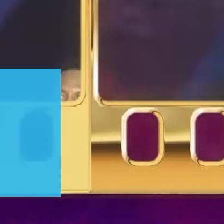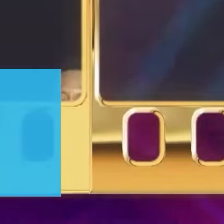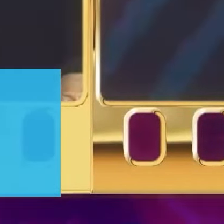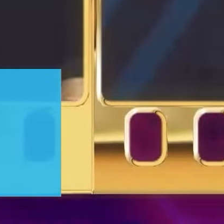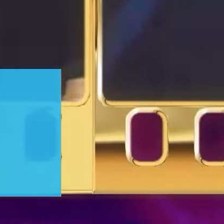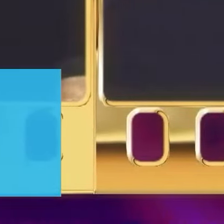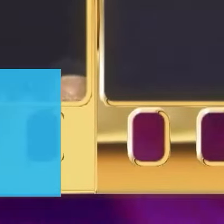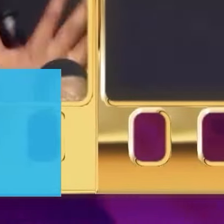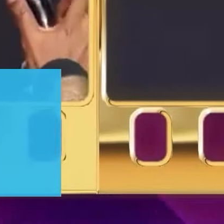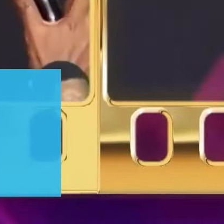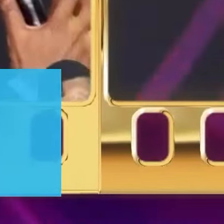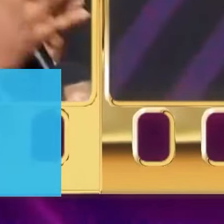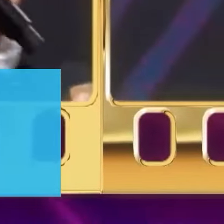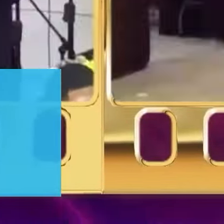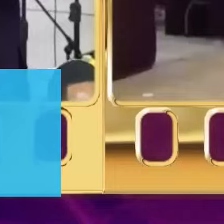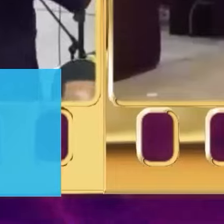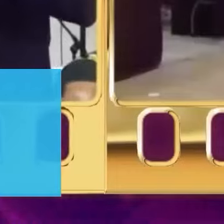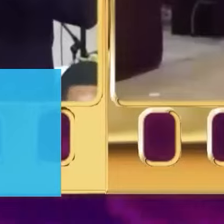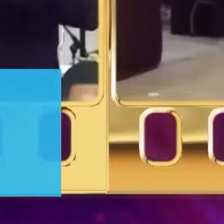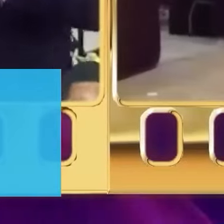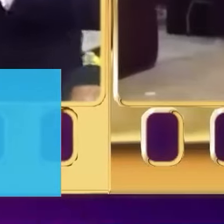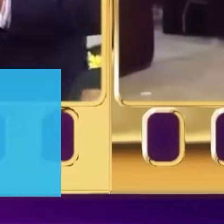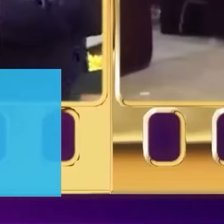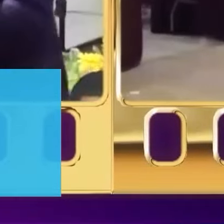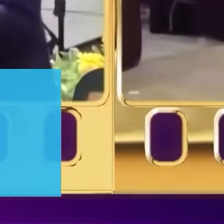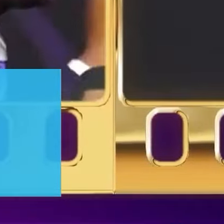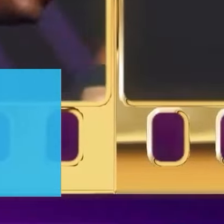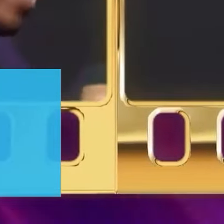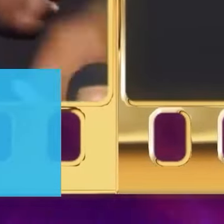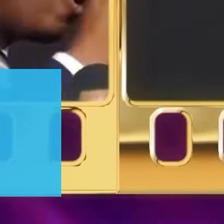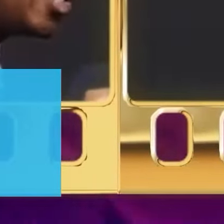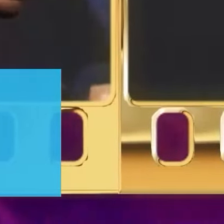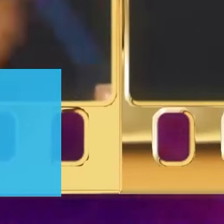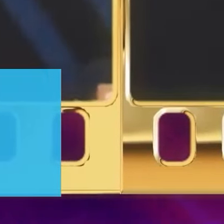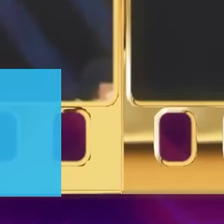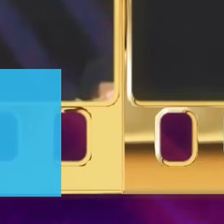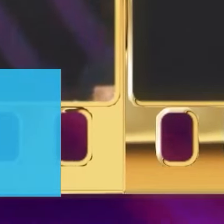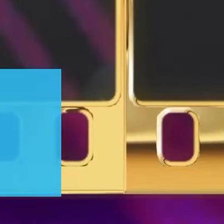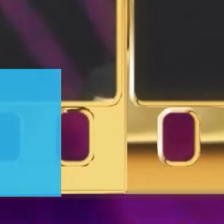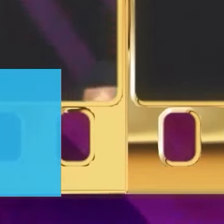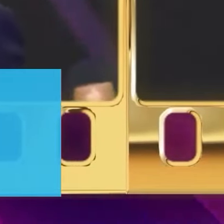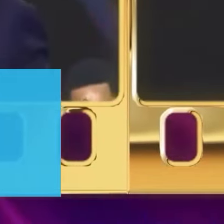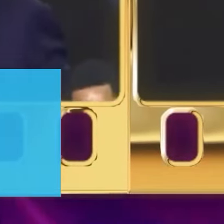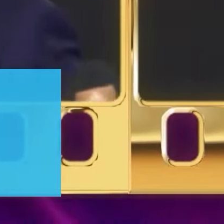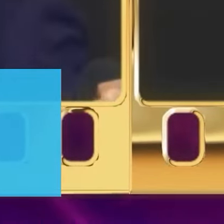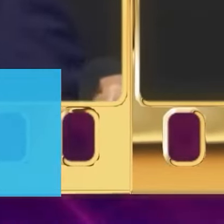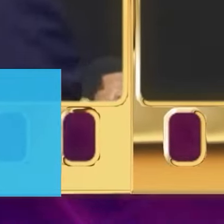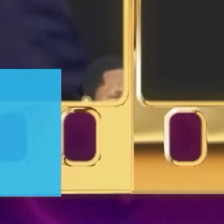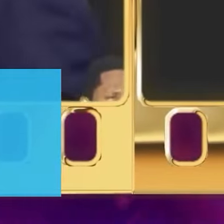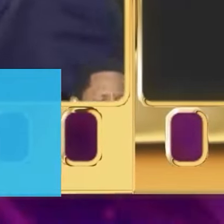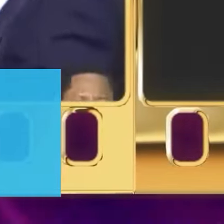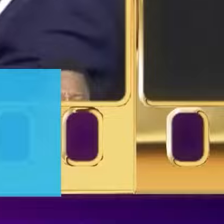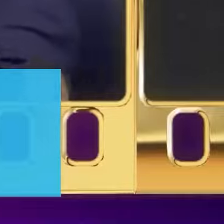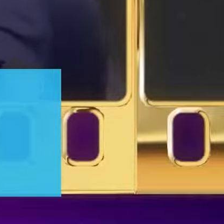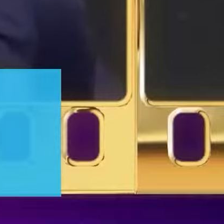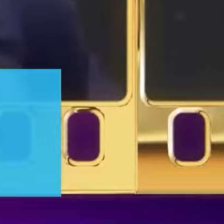generation, because they have come with an open heart. They long for nothing but the Holy Spirit and Christ, and their mind is